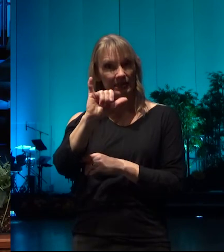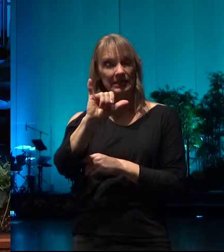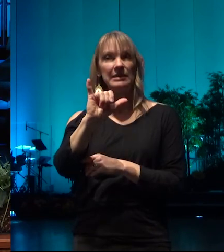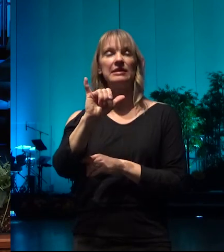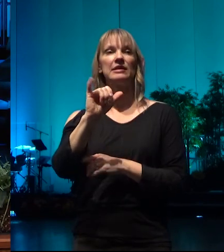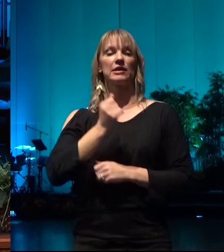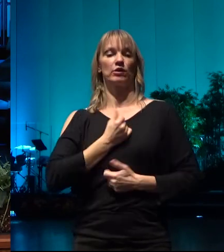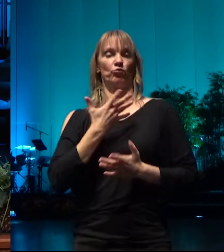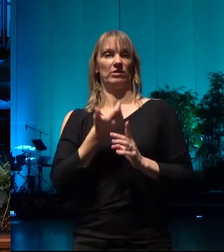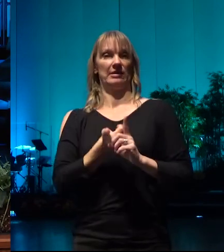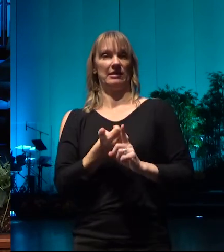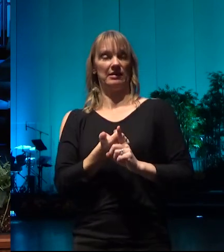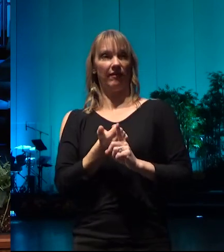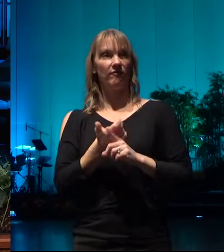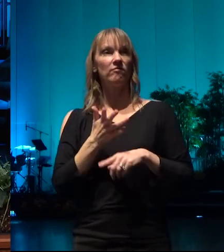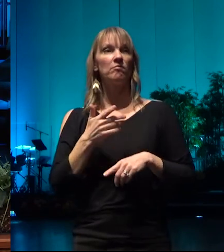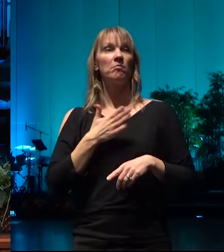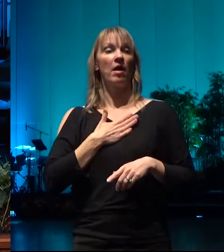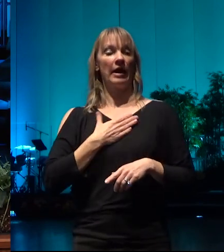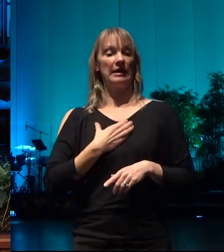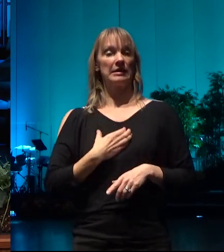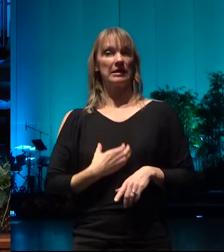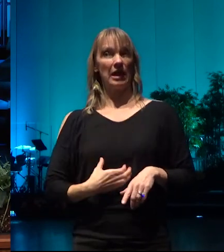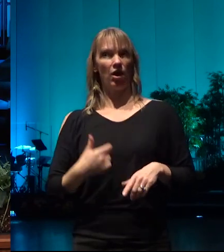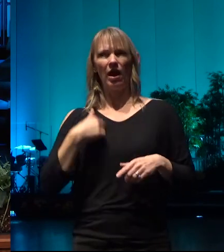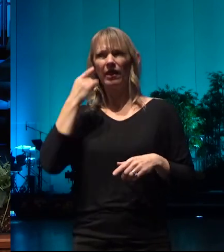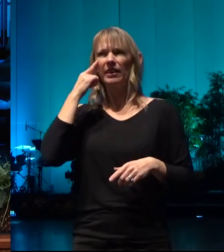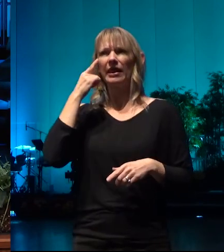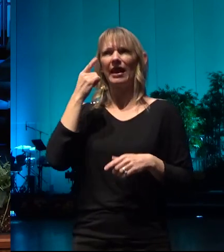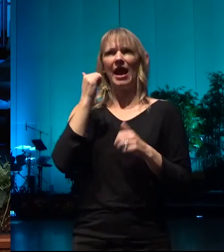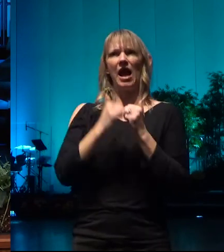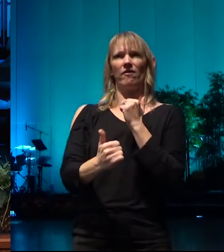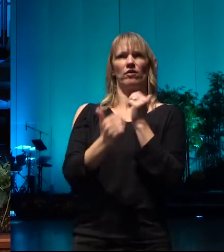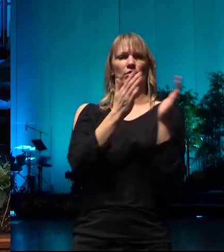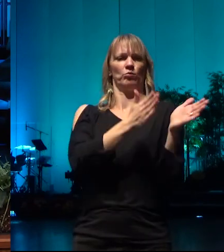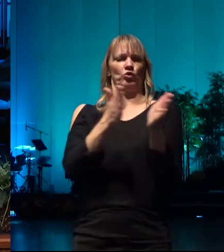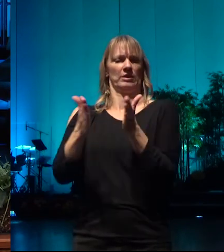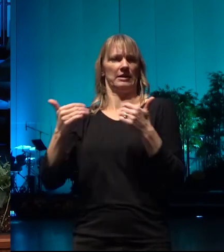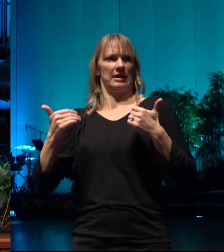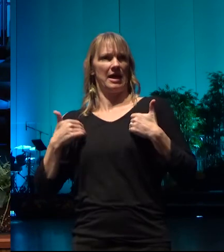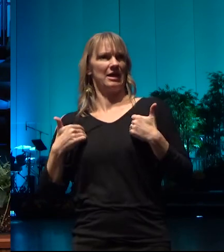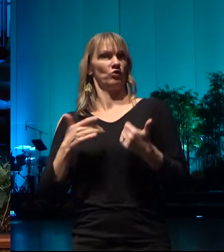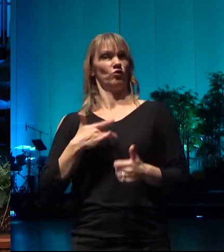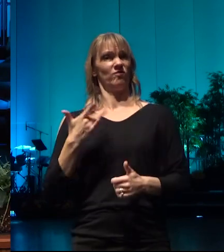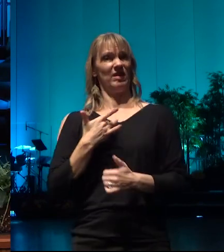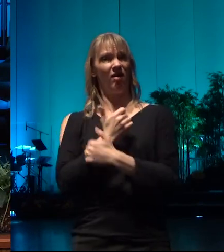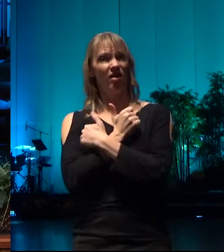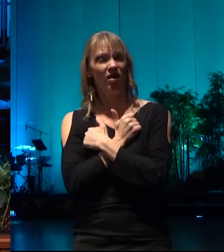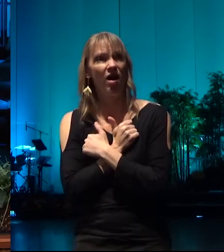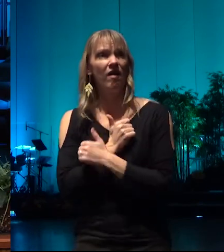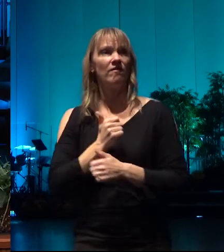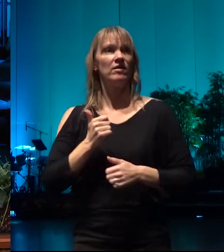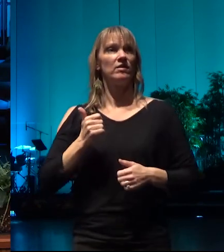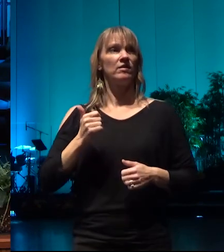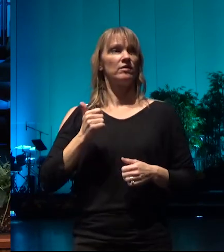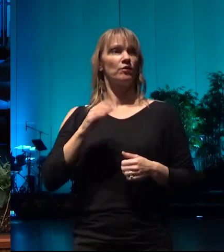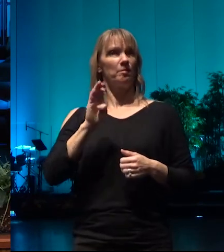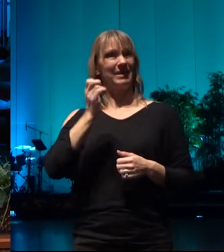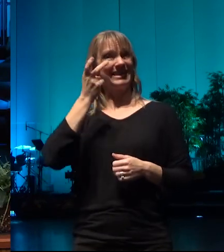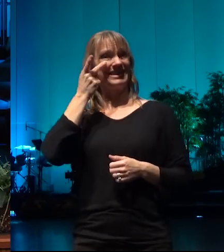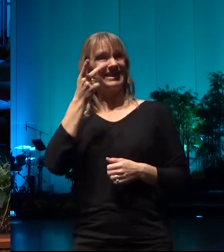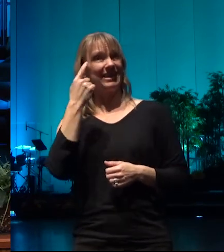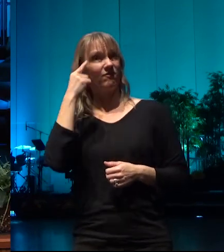to express itself, and out of my desire, which I think every human has, to be loved, to